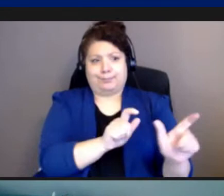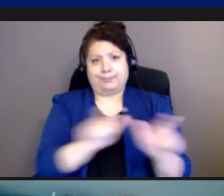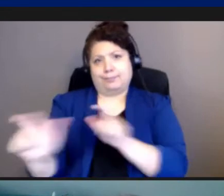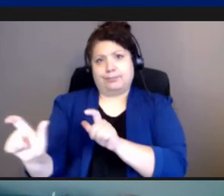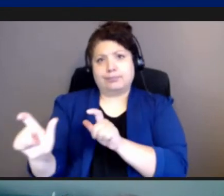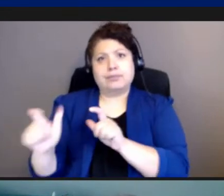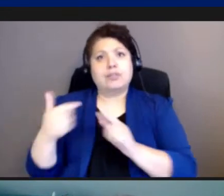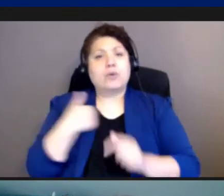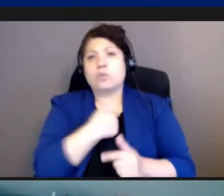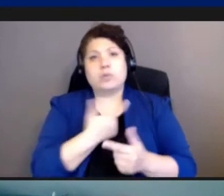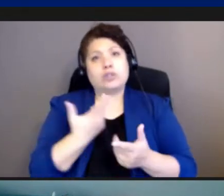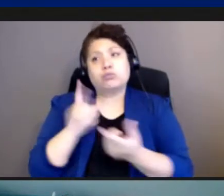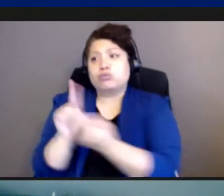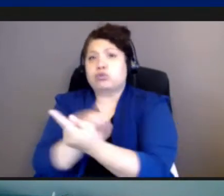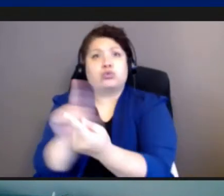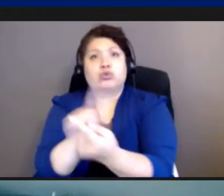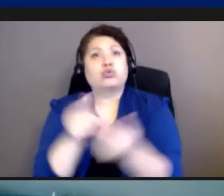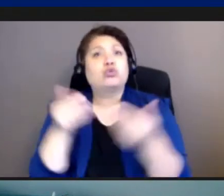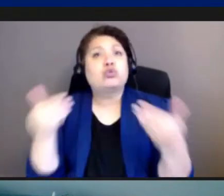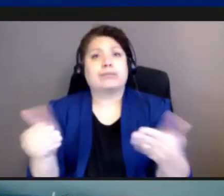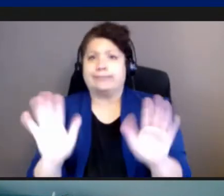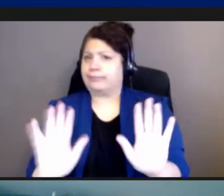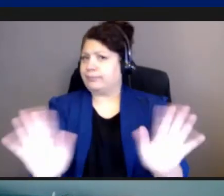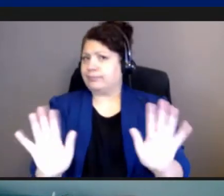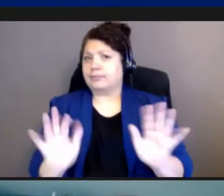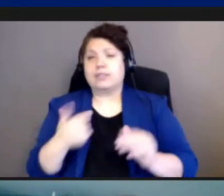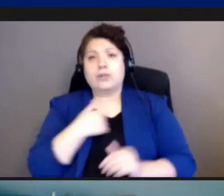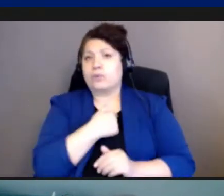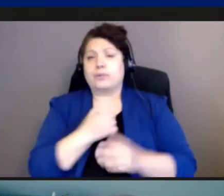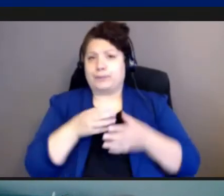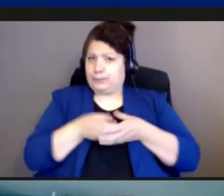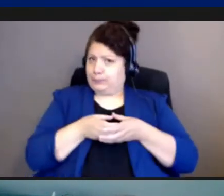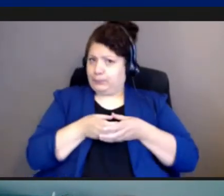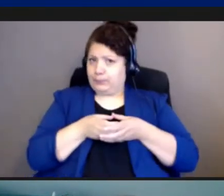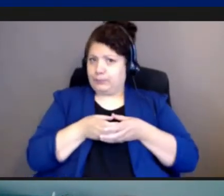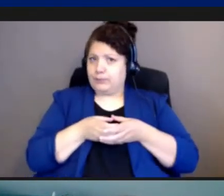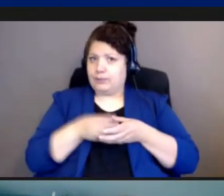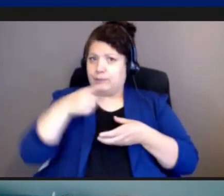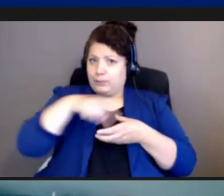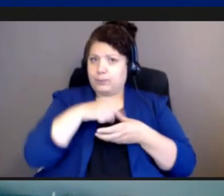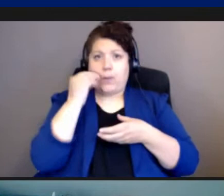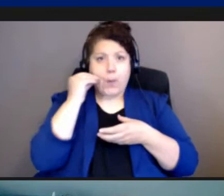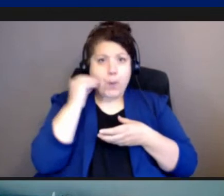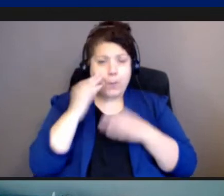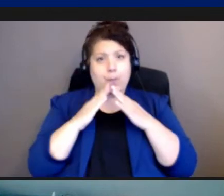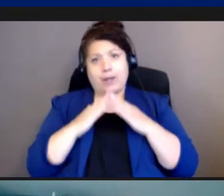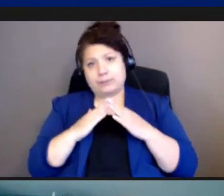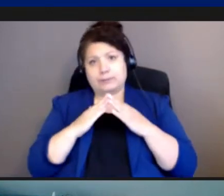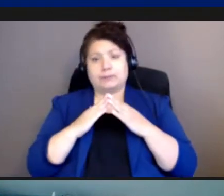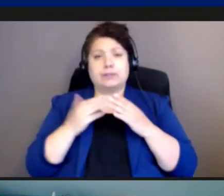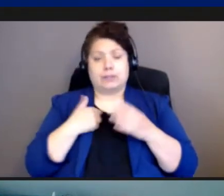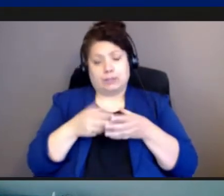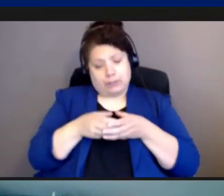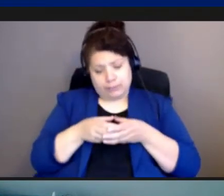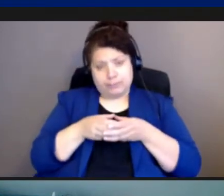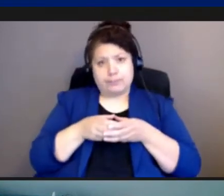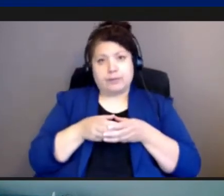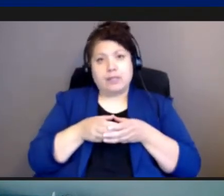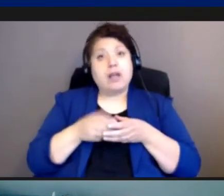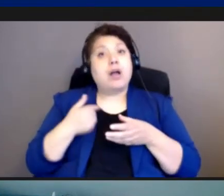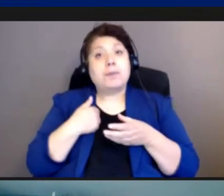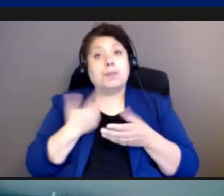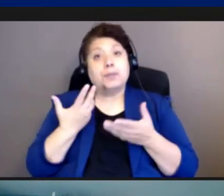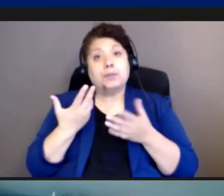our close contacts and limit our interactions to our households. But reach out to other people